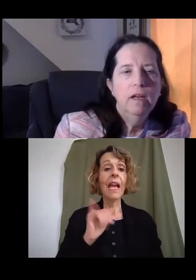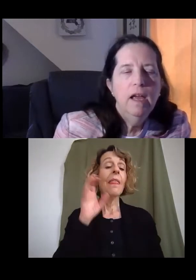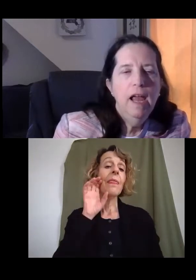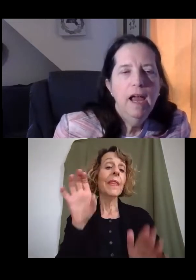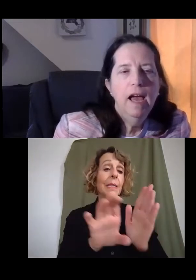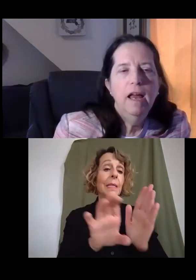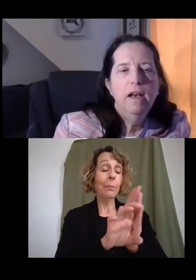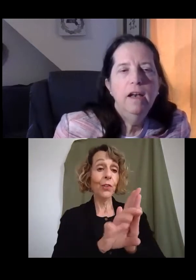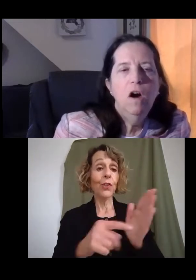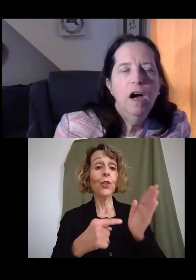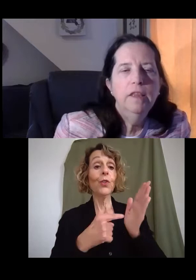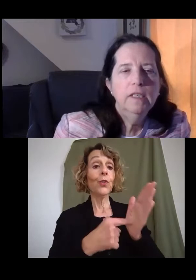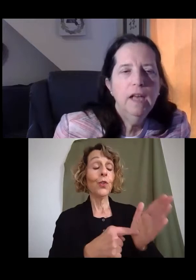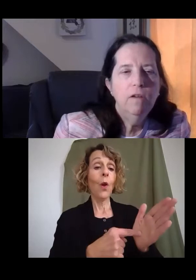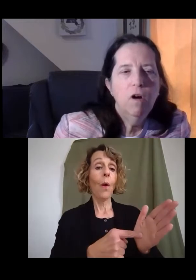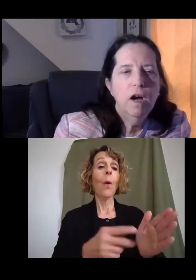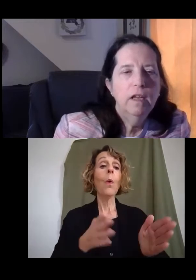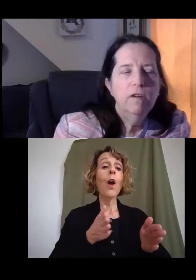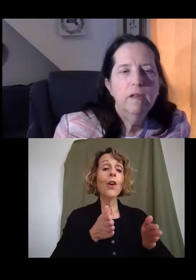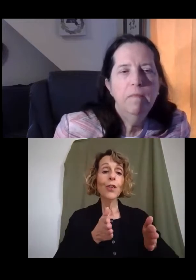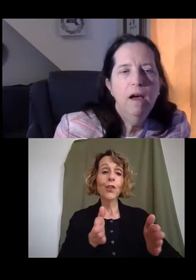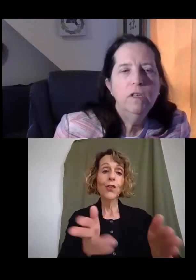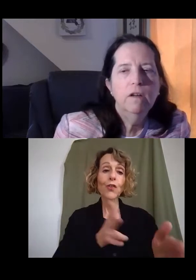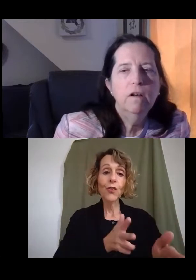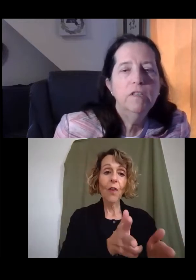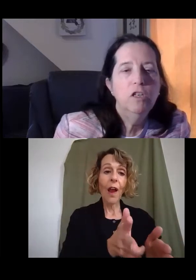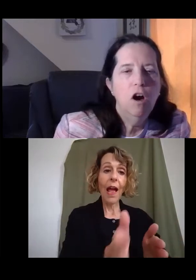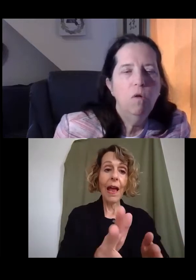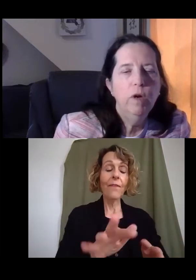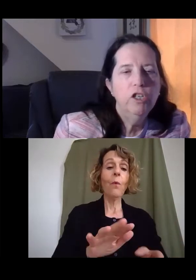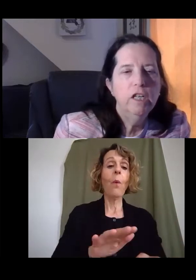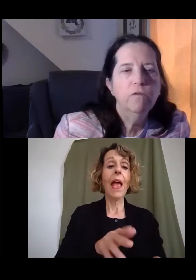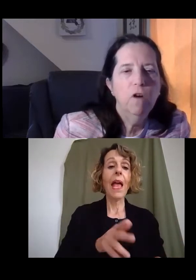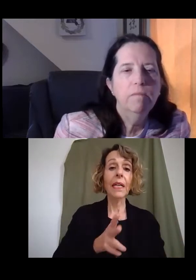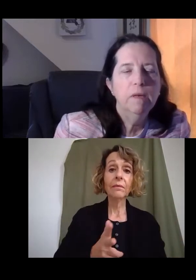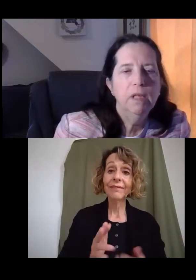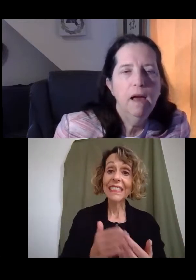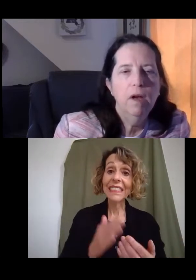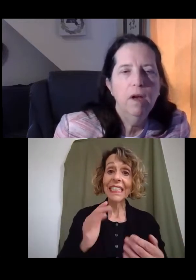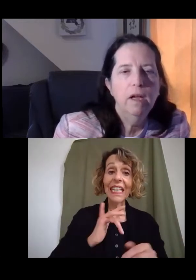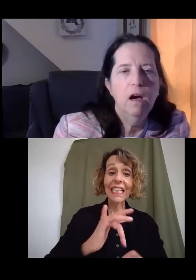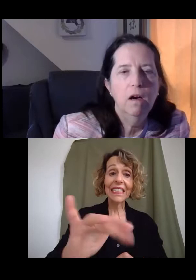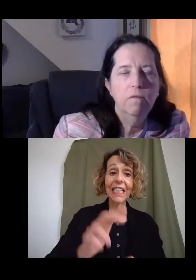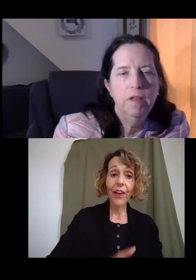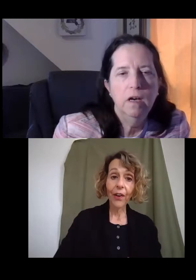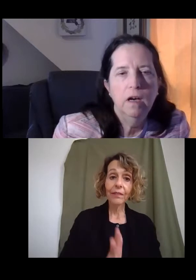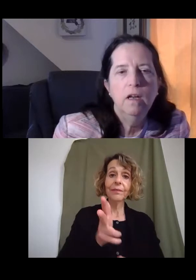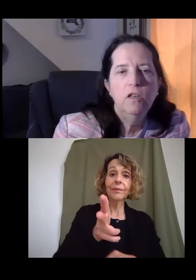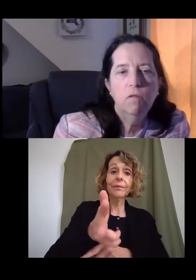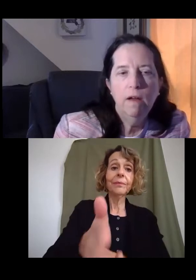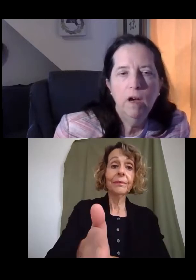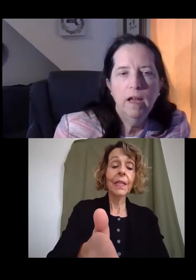right, and on the sidewalk there is a mound of snow, which is from the plowing of